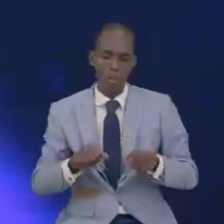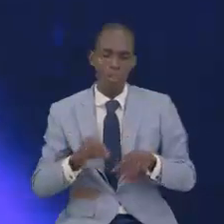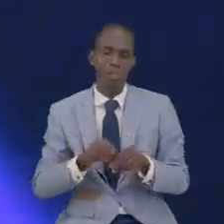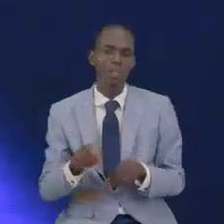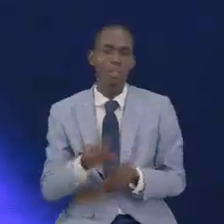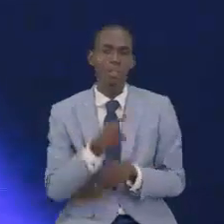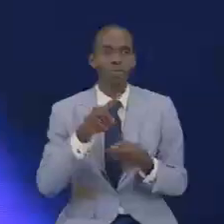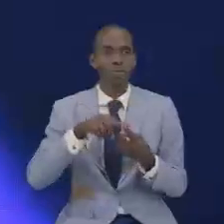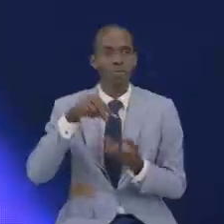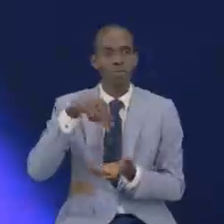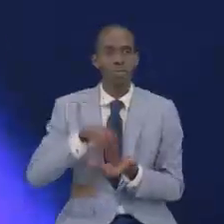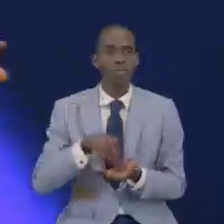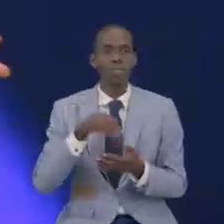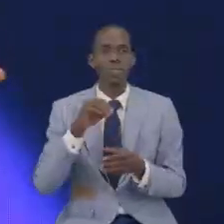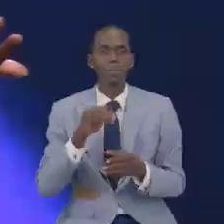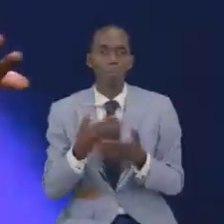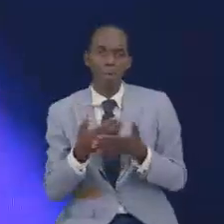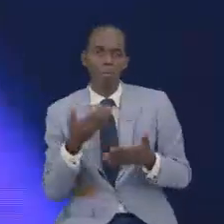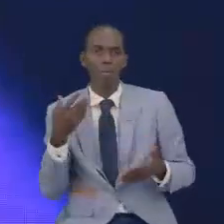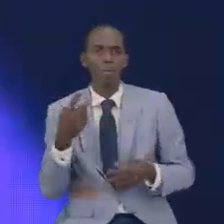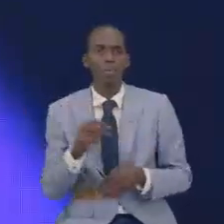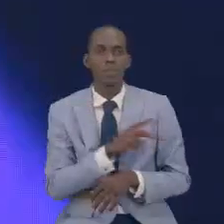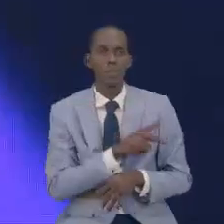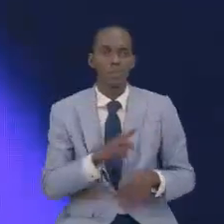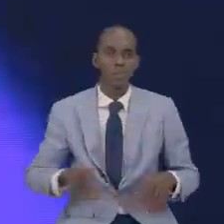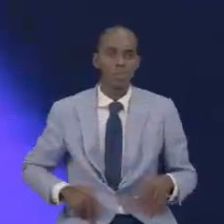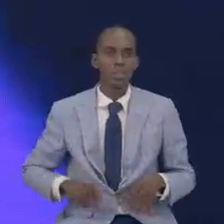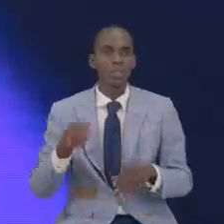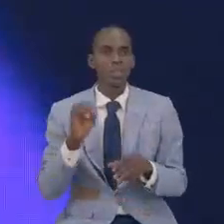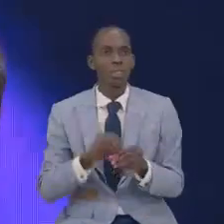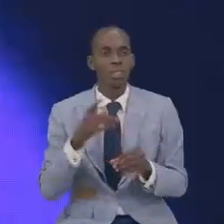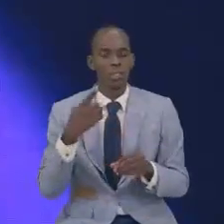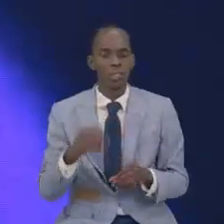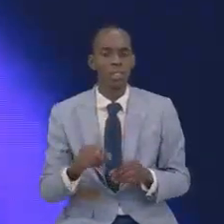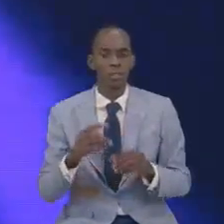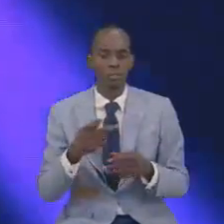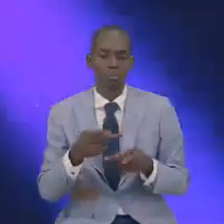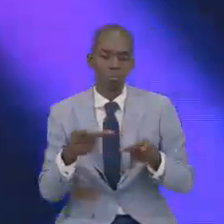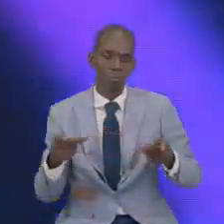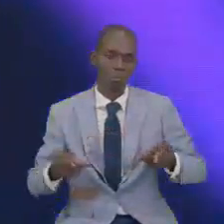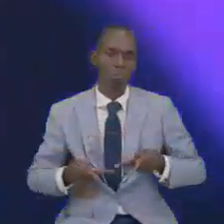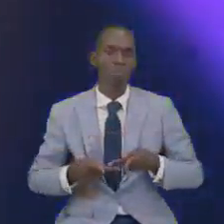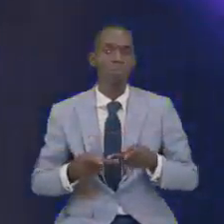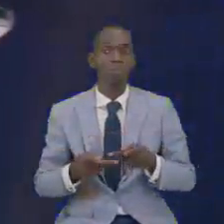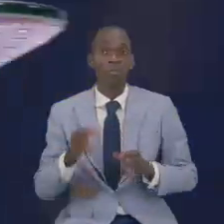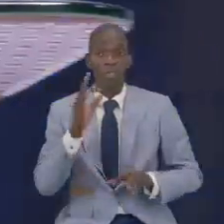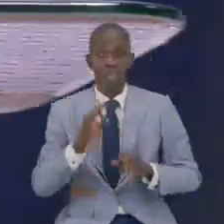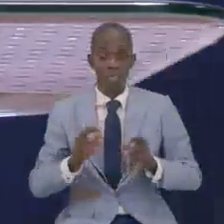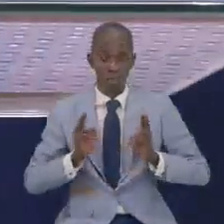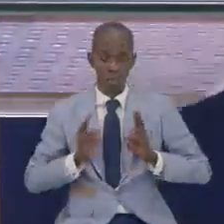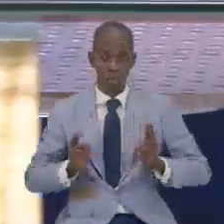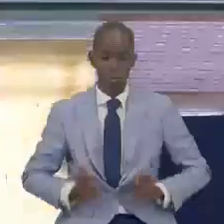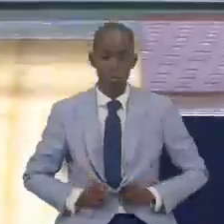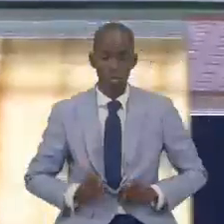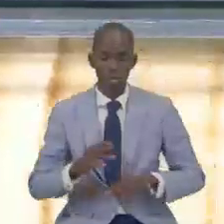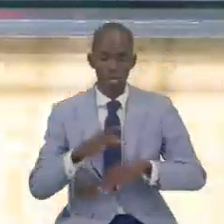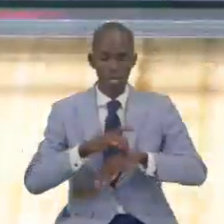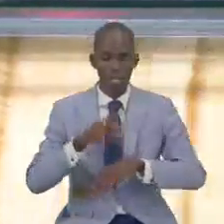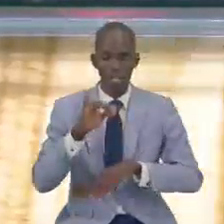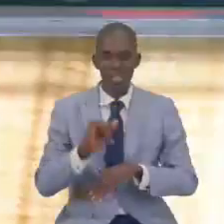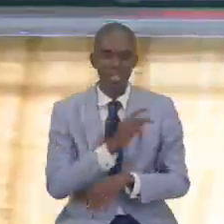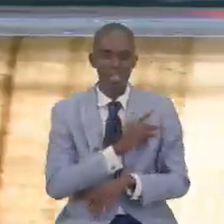ability in them to stand before the kings in the palace. If a human king, if an earthly king